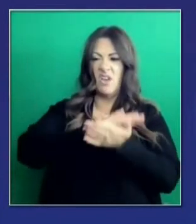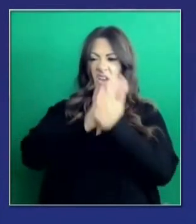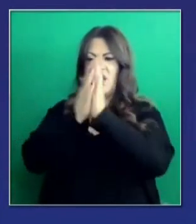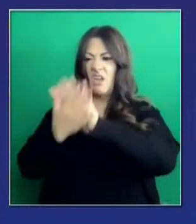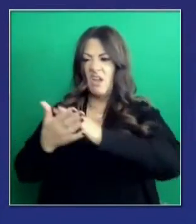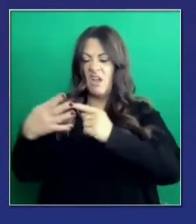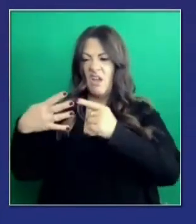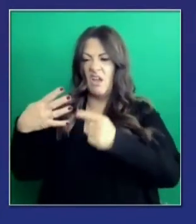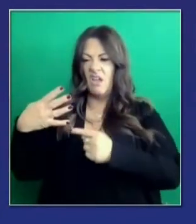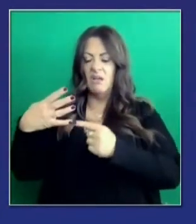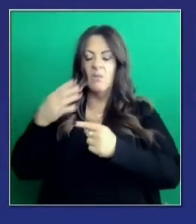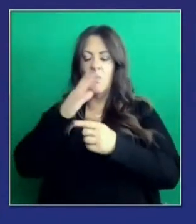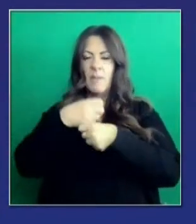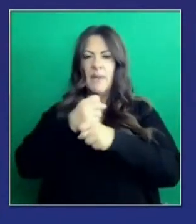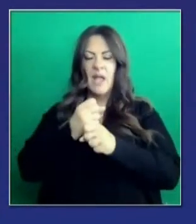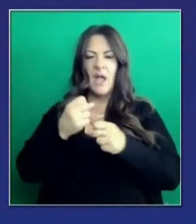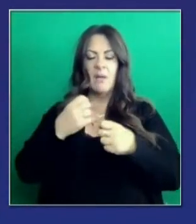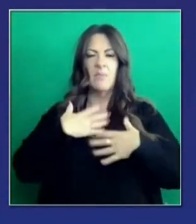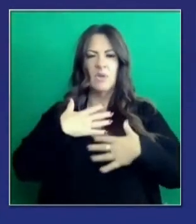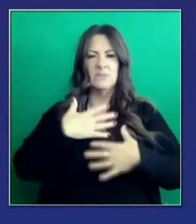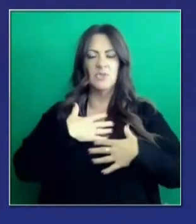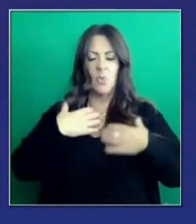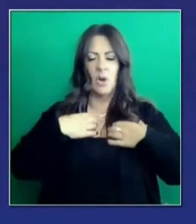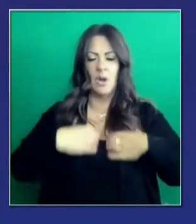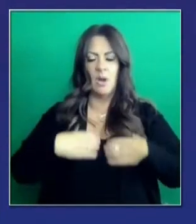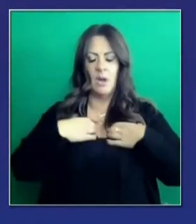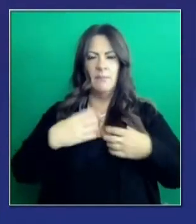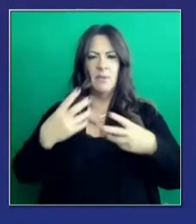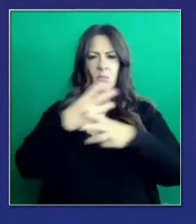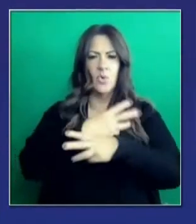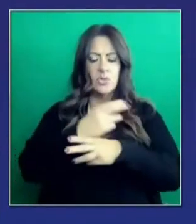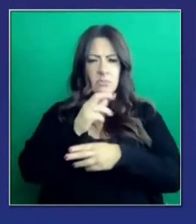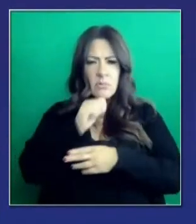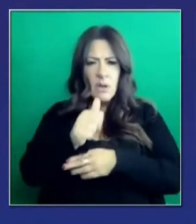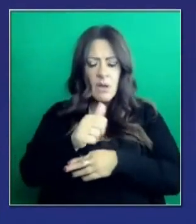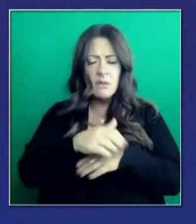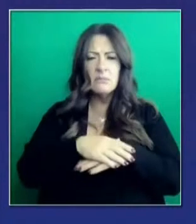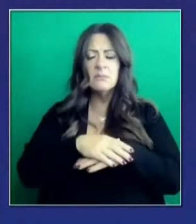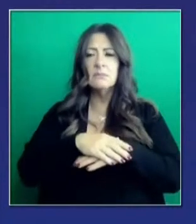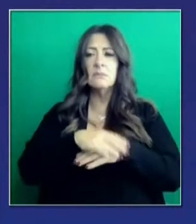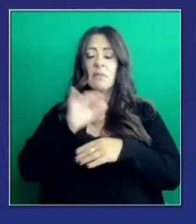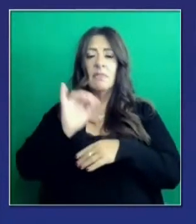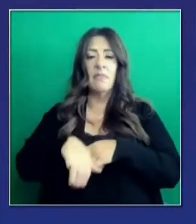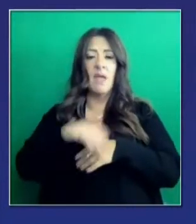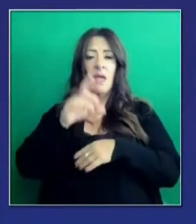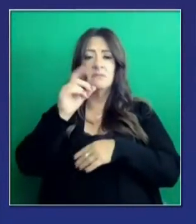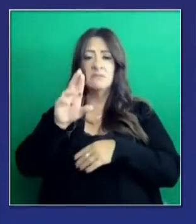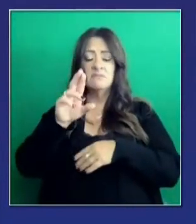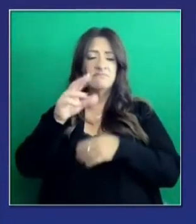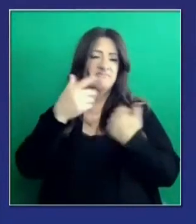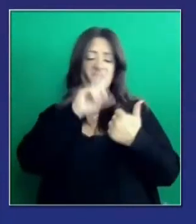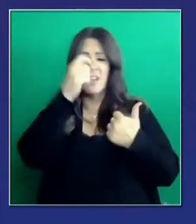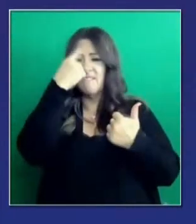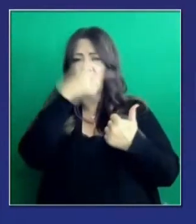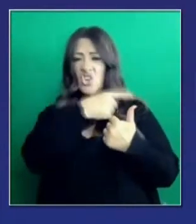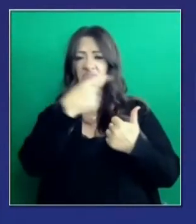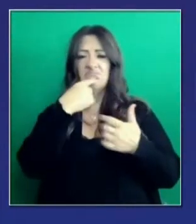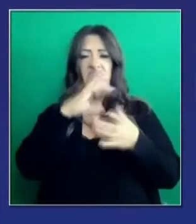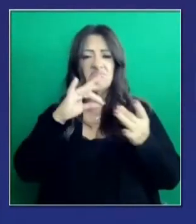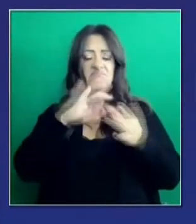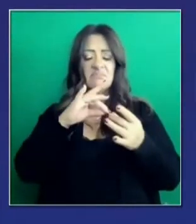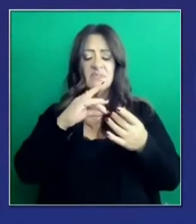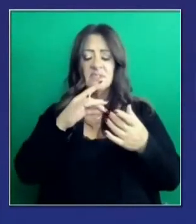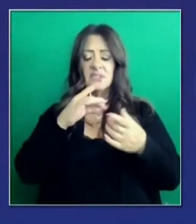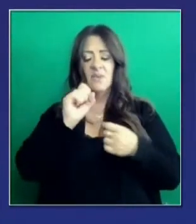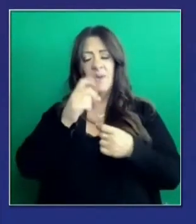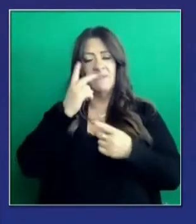looking at. And of course, this plays into what the governor described, this day-to-day look at what's happening with transmission,